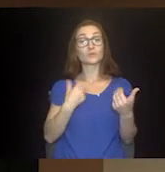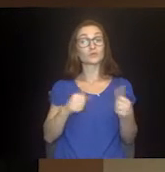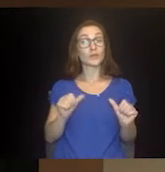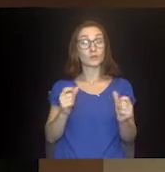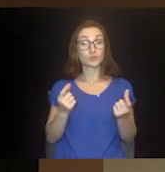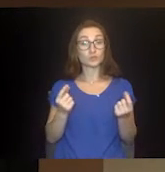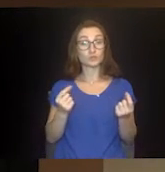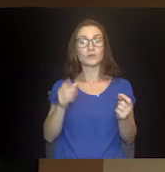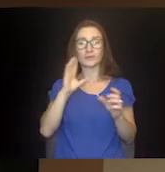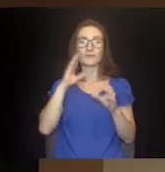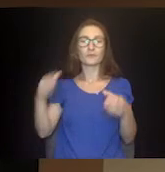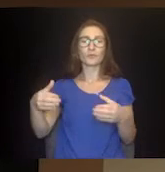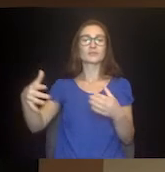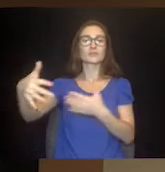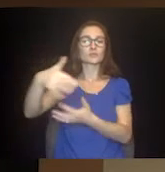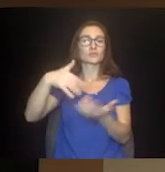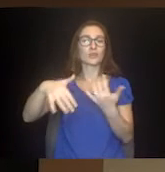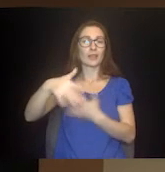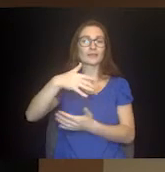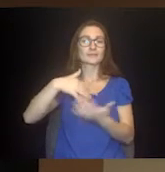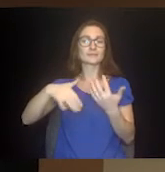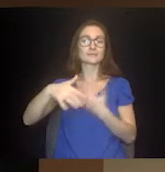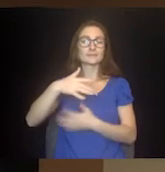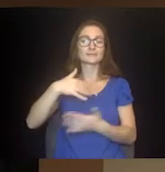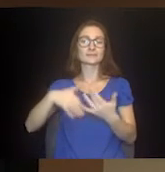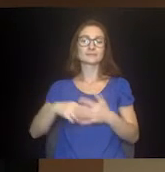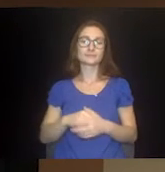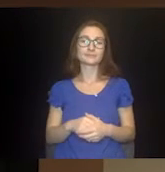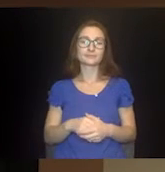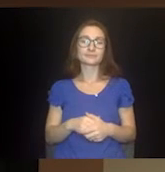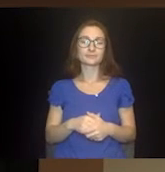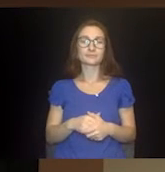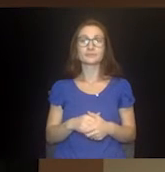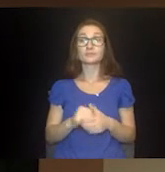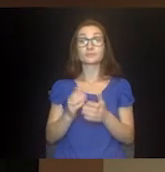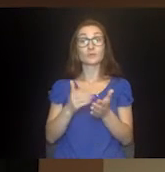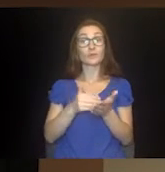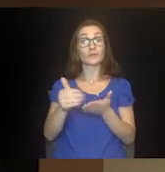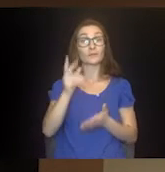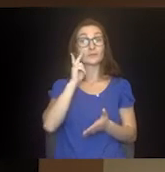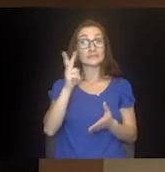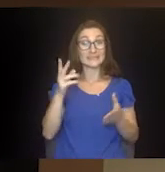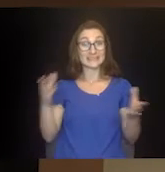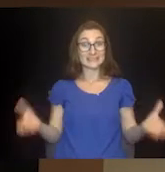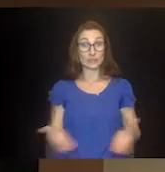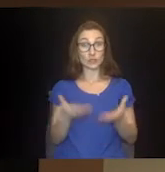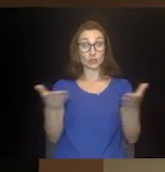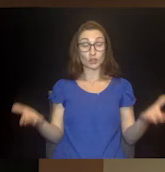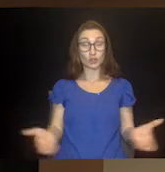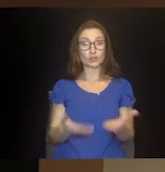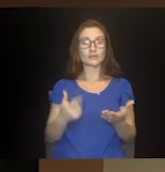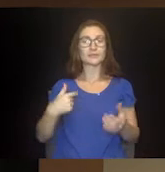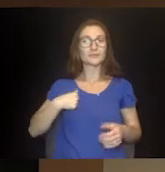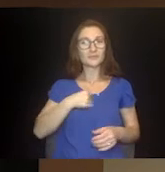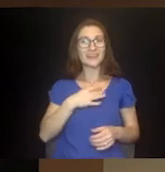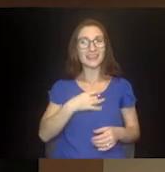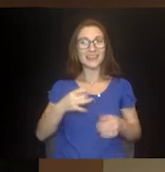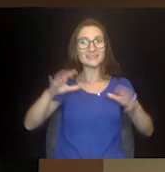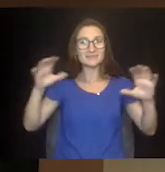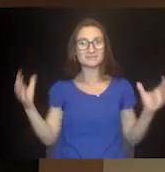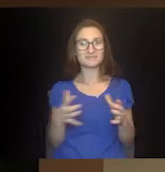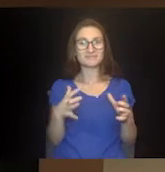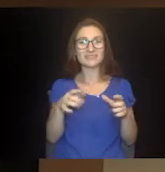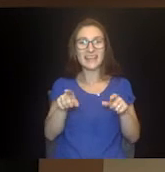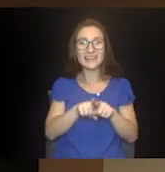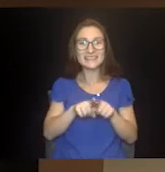lot of the things that we try to do with it is to focus a lot on the socializing part of it, because a lot of the times, and as you see here, we say that